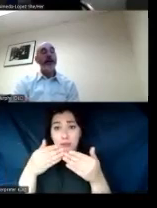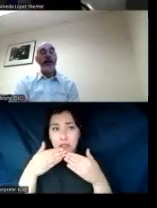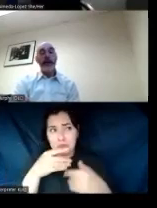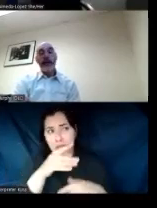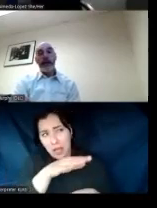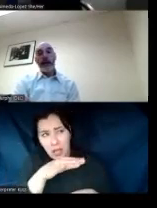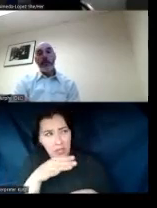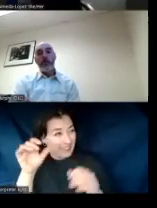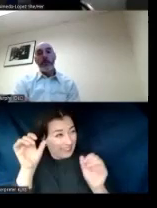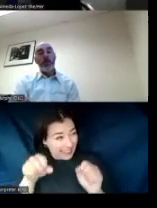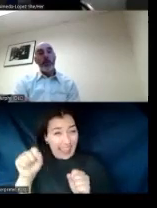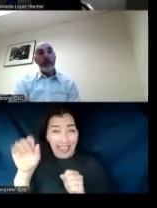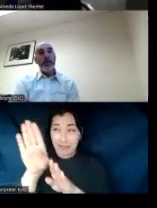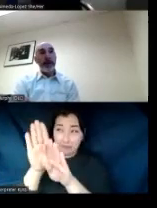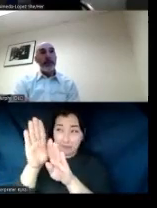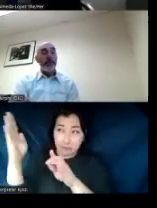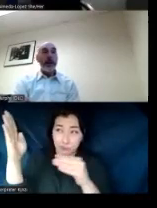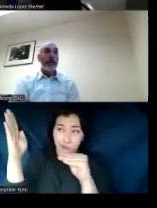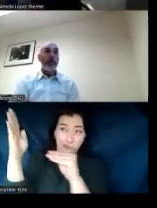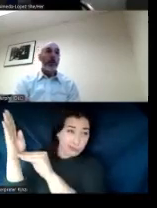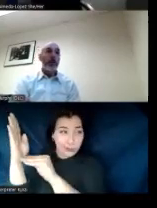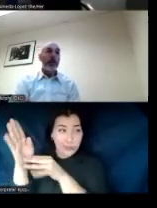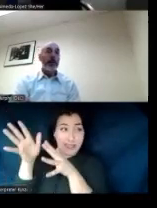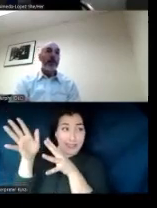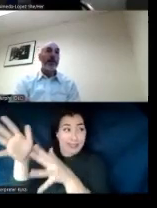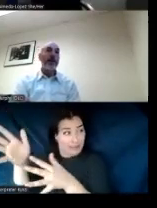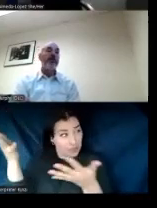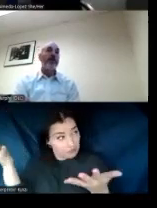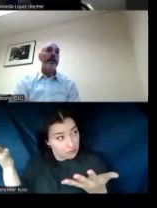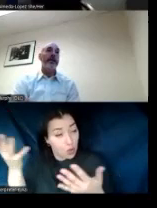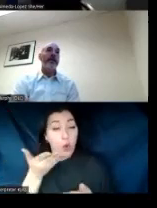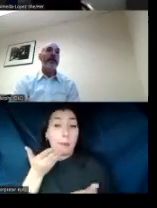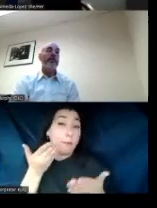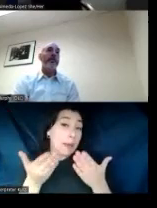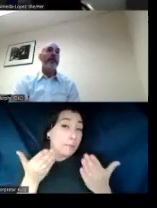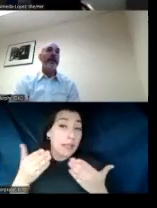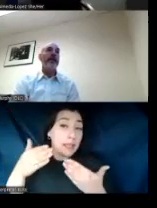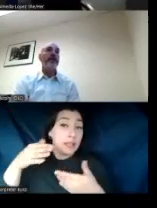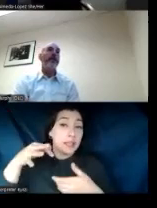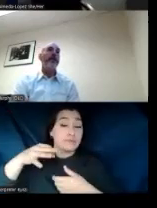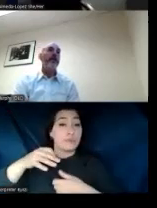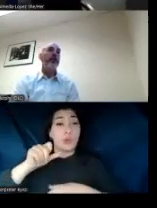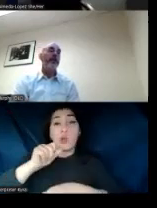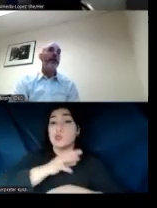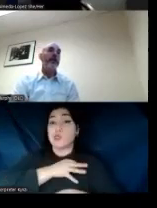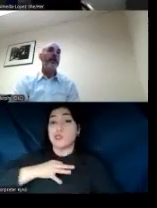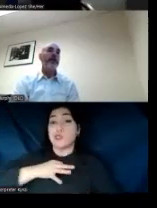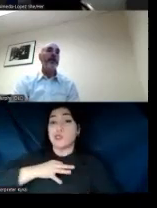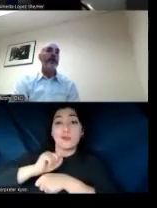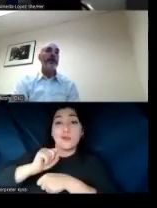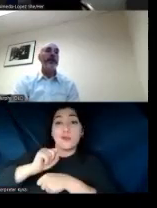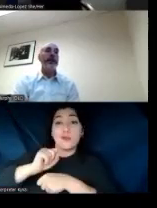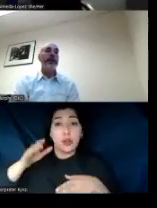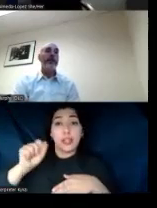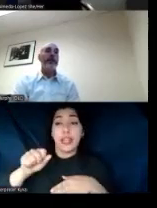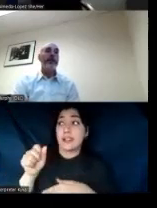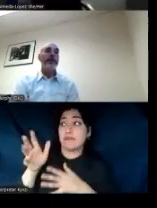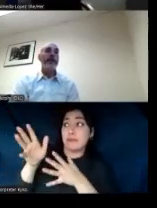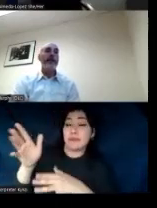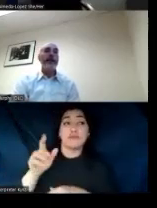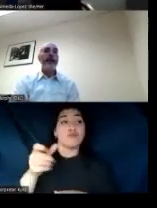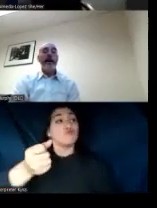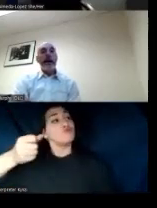open. Or if not, maybe a poll worker can be stationed there to provide assistance for someone if they need it.